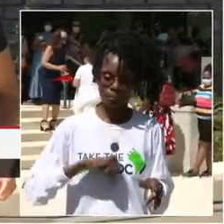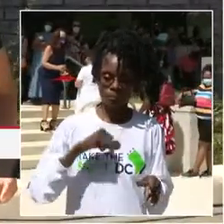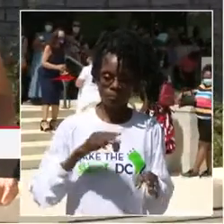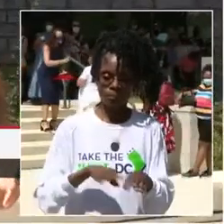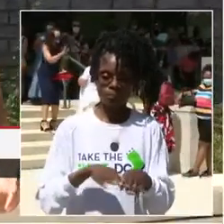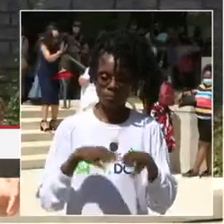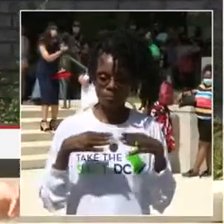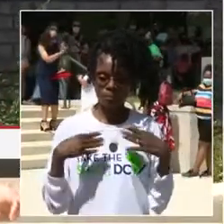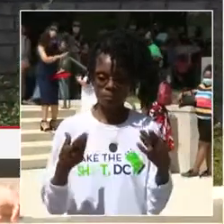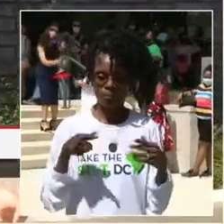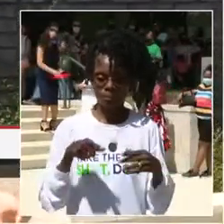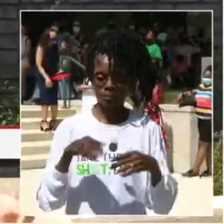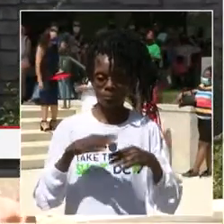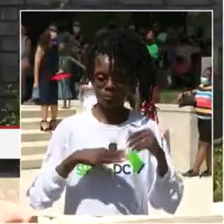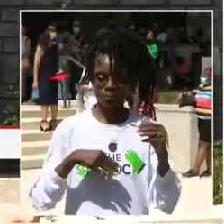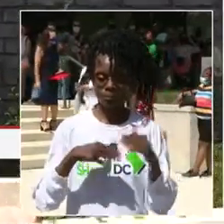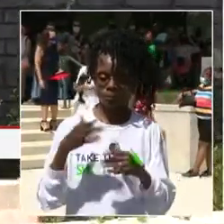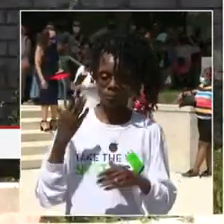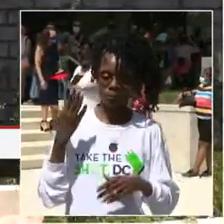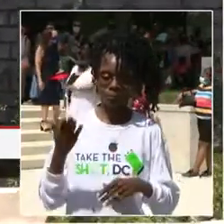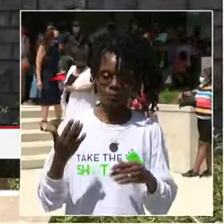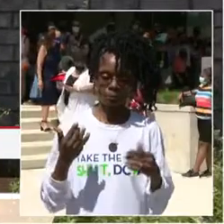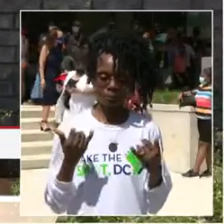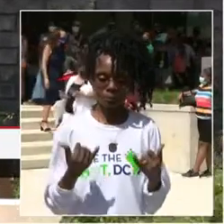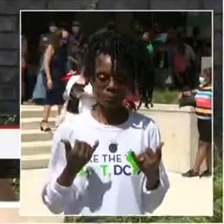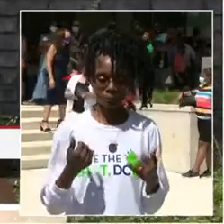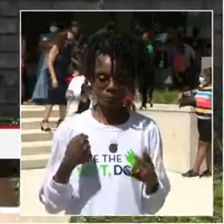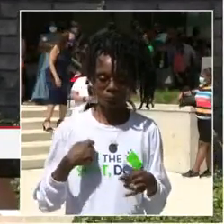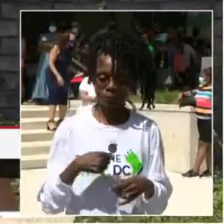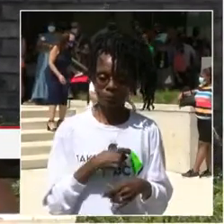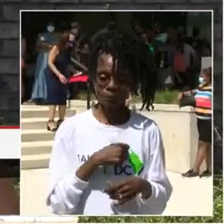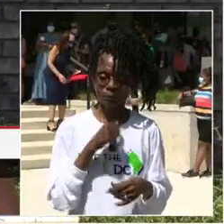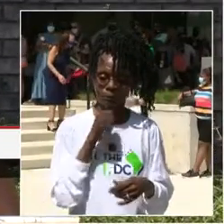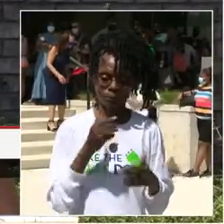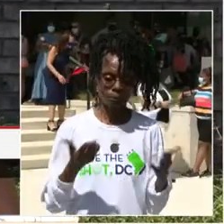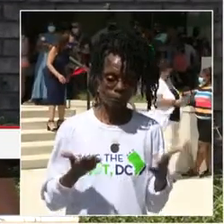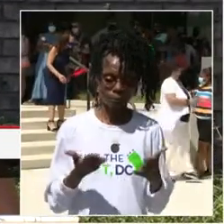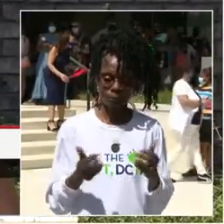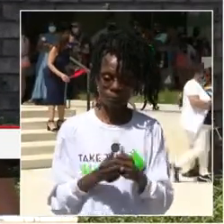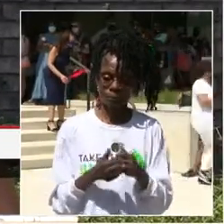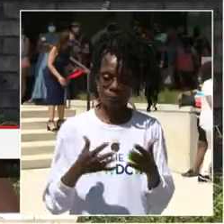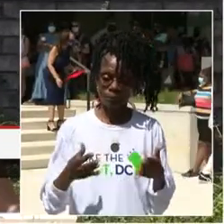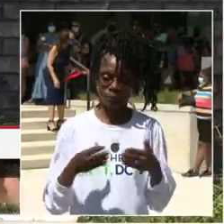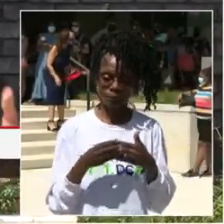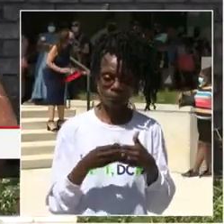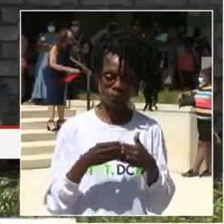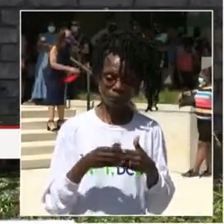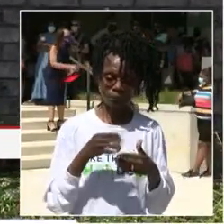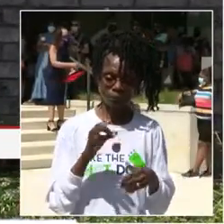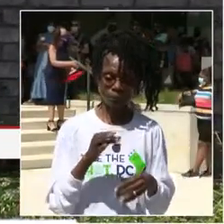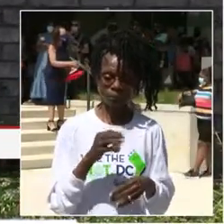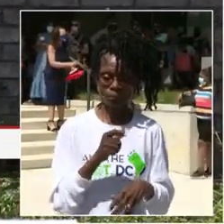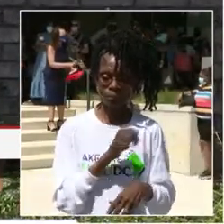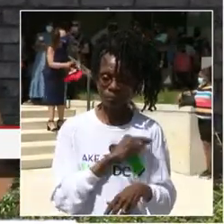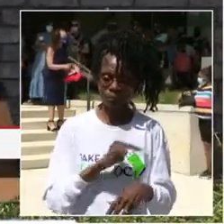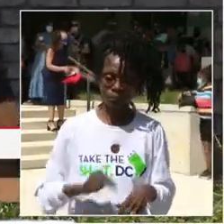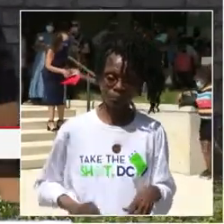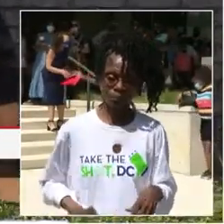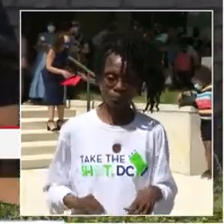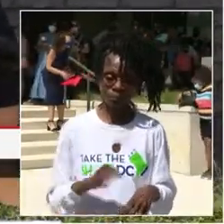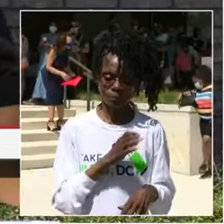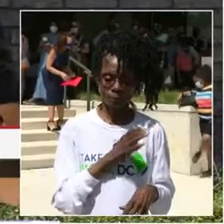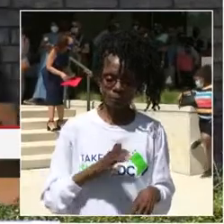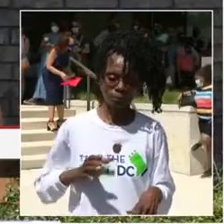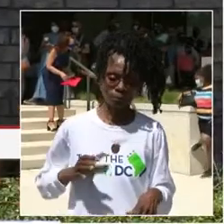here today. We wouldn't be here without the leadership of Mayor Bowser, our council members. I know that we're celebrating this